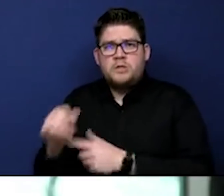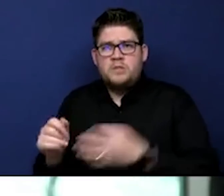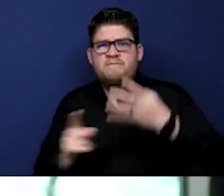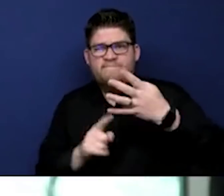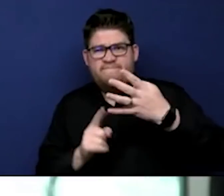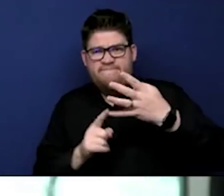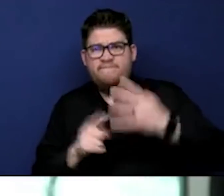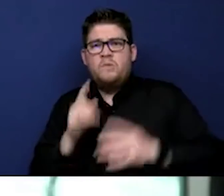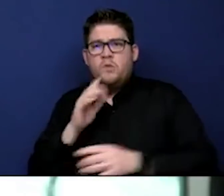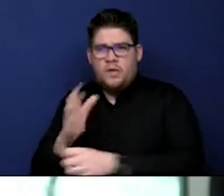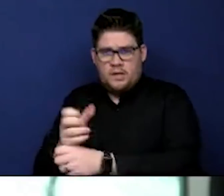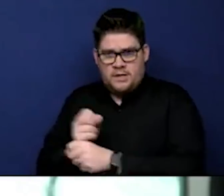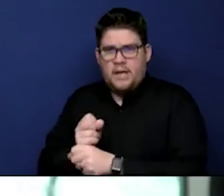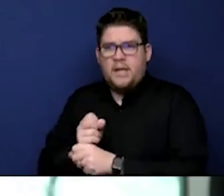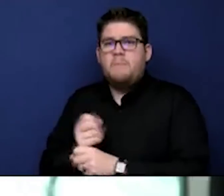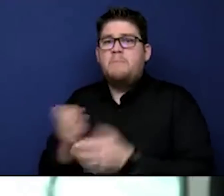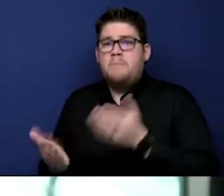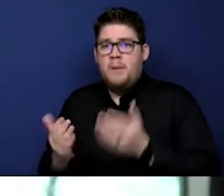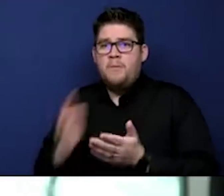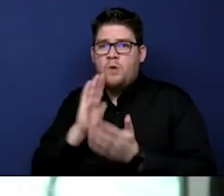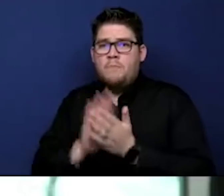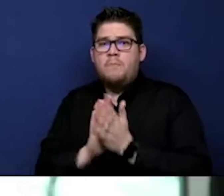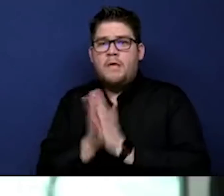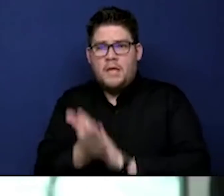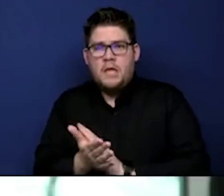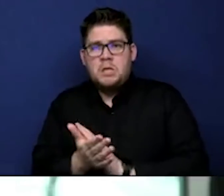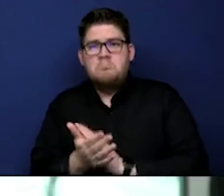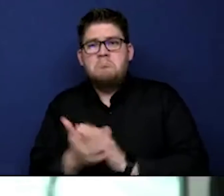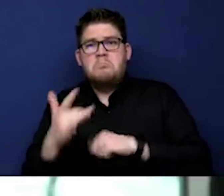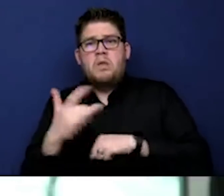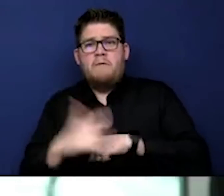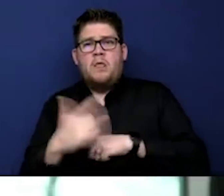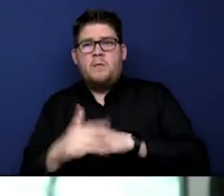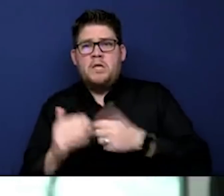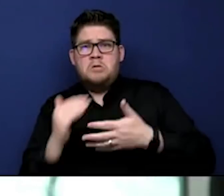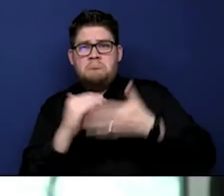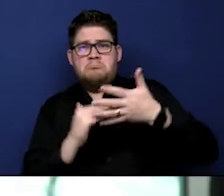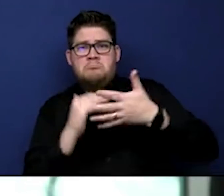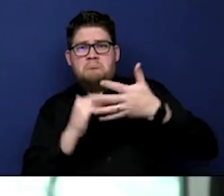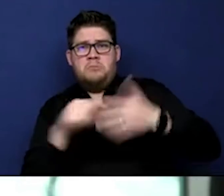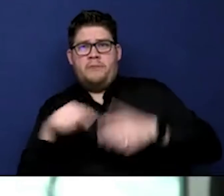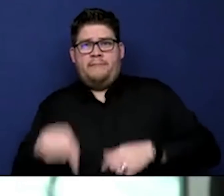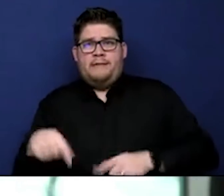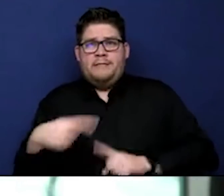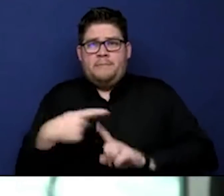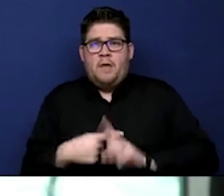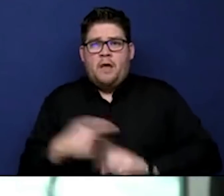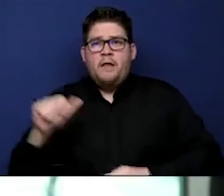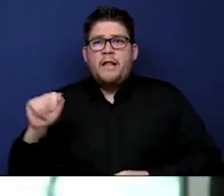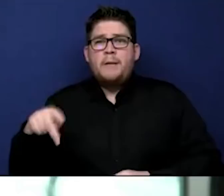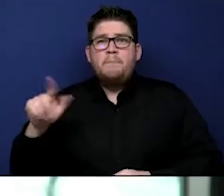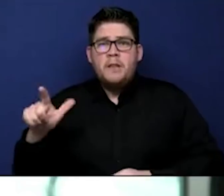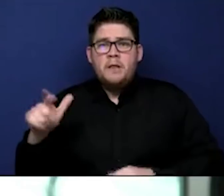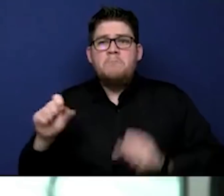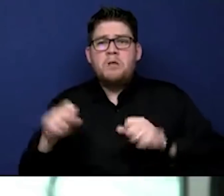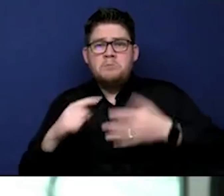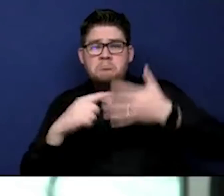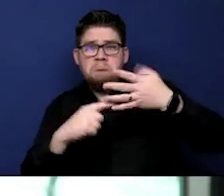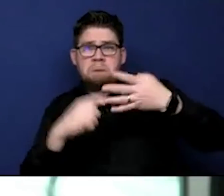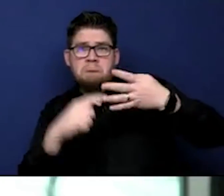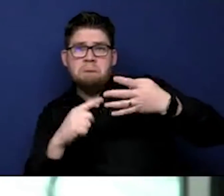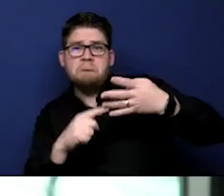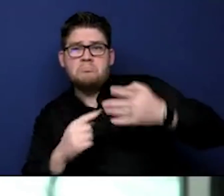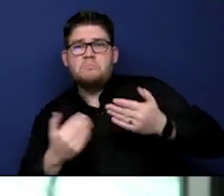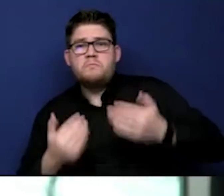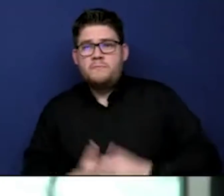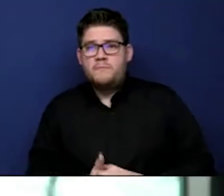being available sometime near the end of this month. And as soon as we have the ability, we will jumpstart our worker program